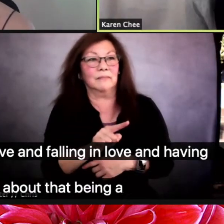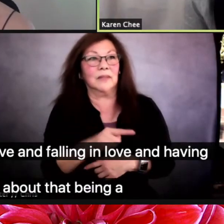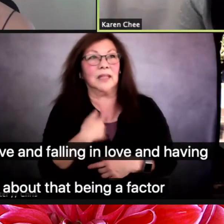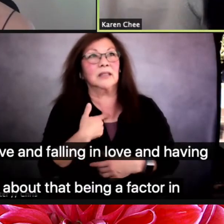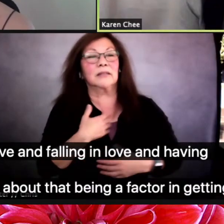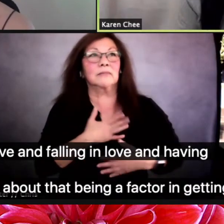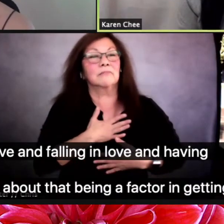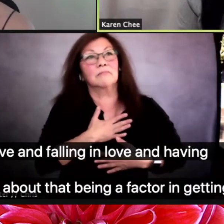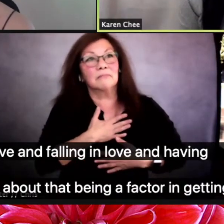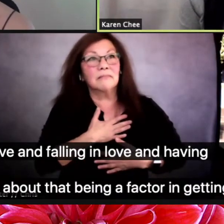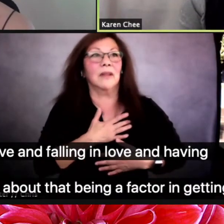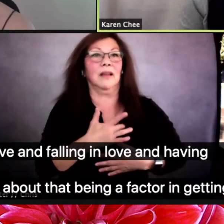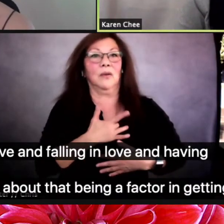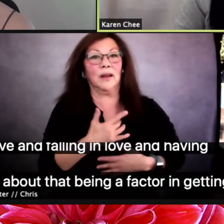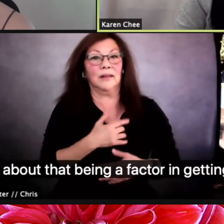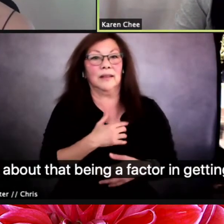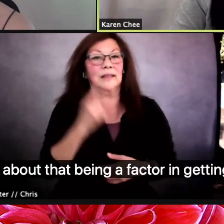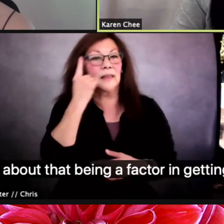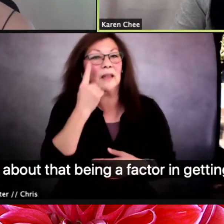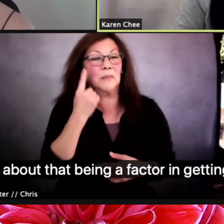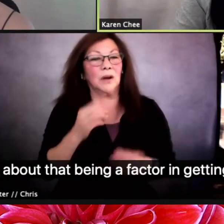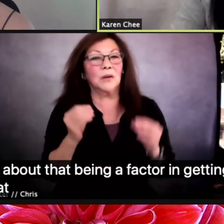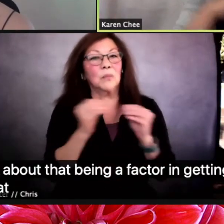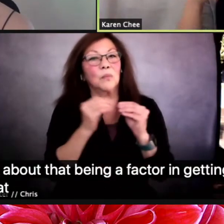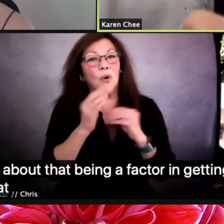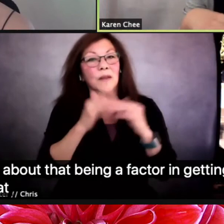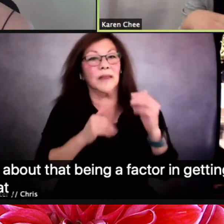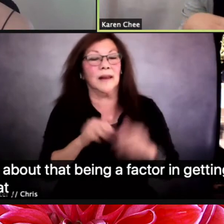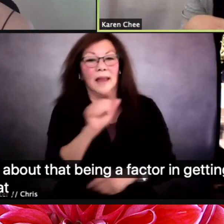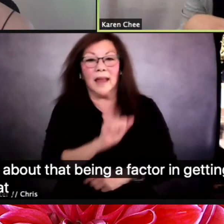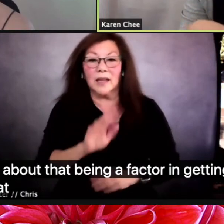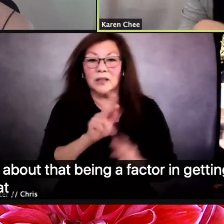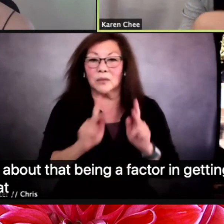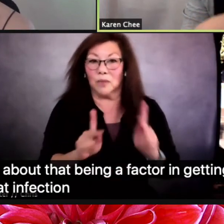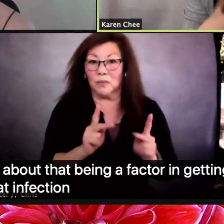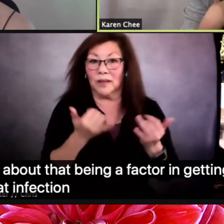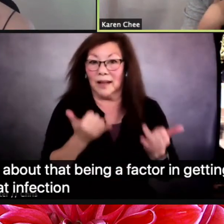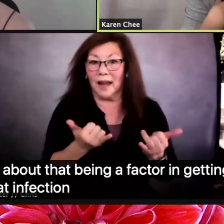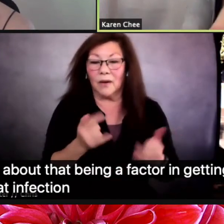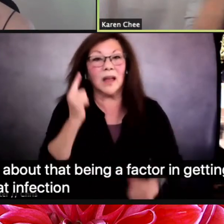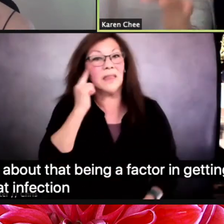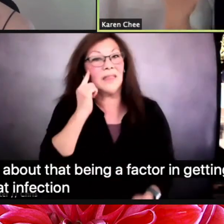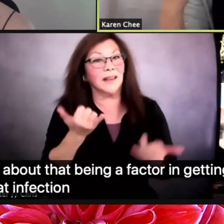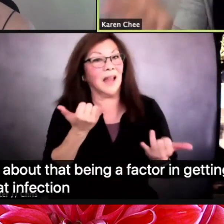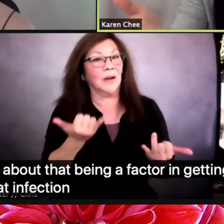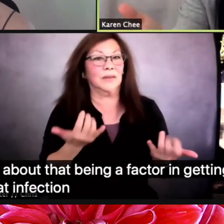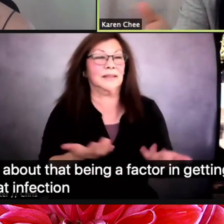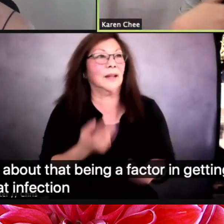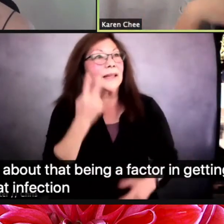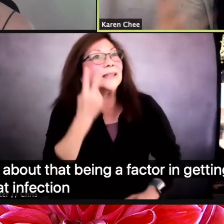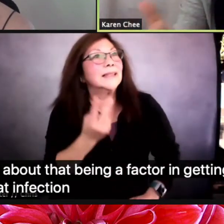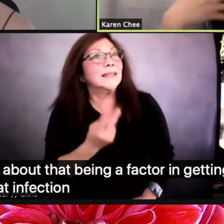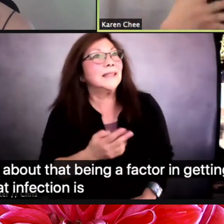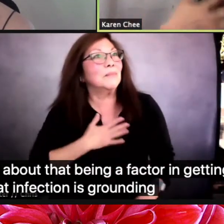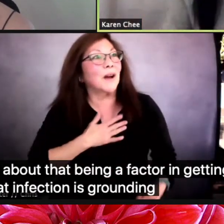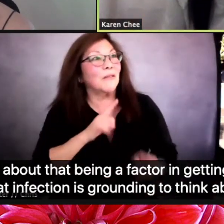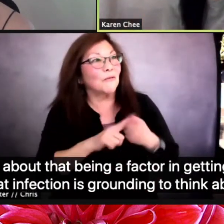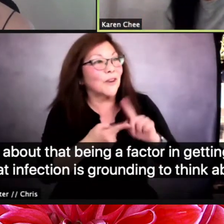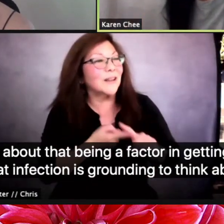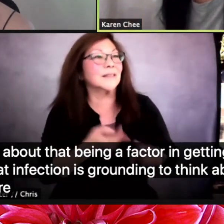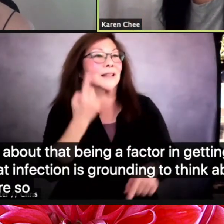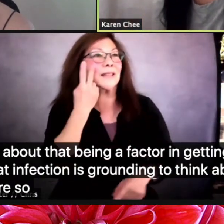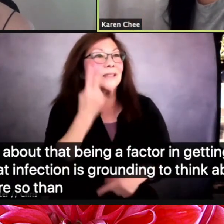about, almost more so than thinking about Asian people now, I think, right? Because I think now it's sort of like, yeah, I can see my friends, I can see my